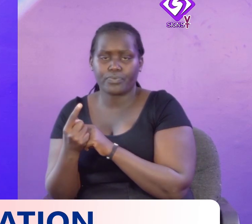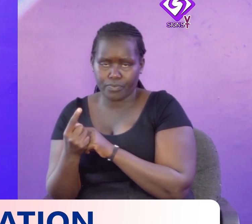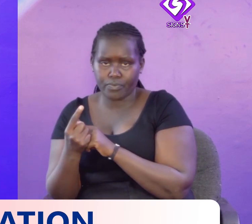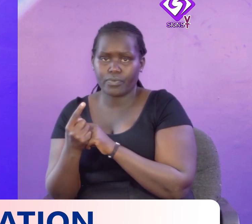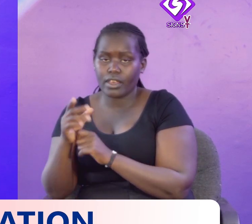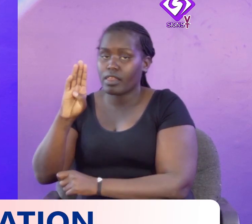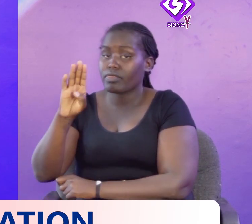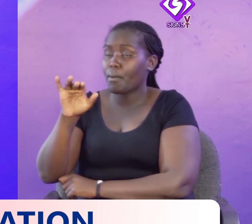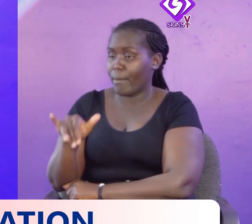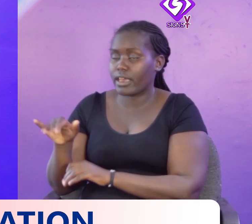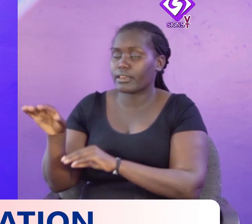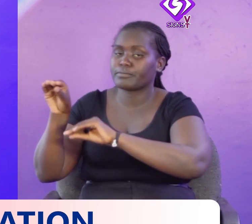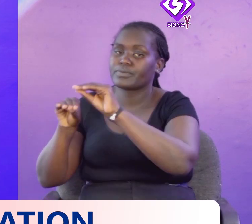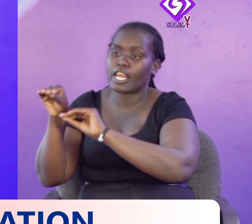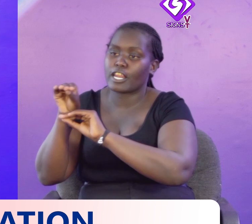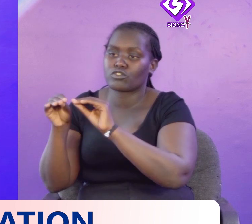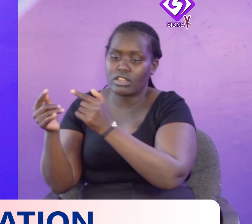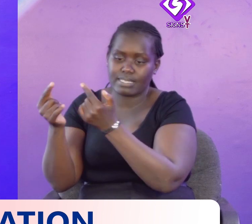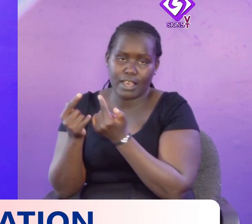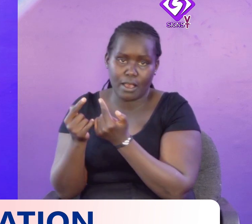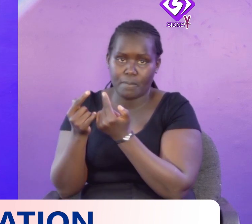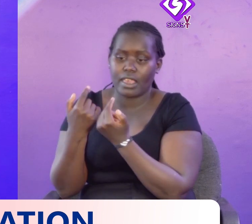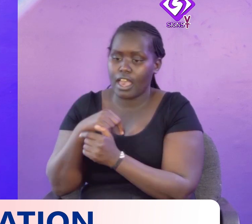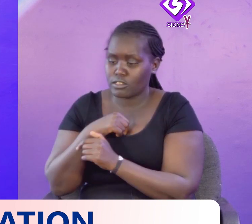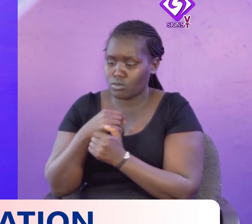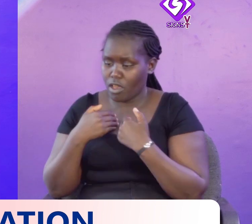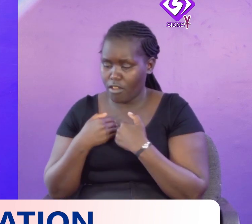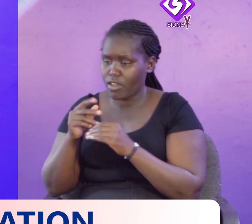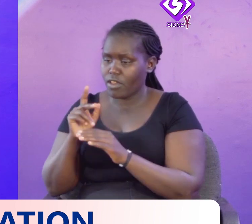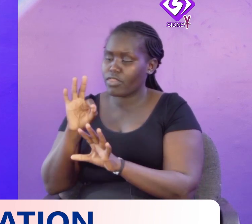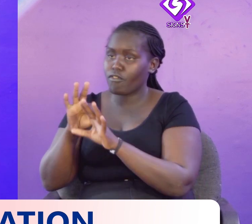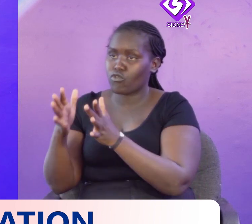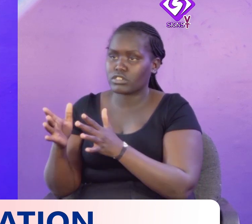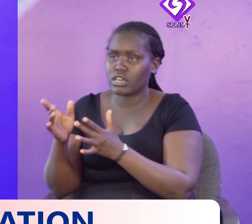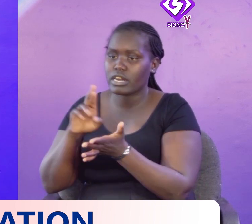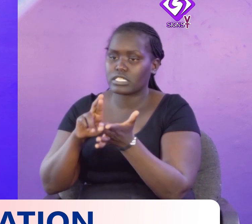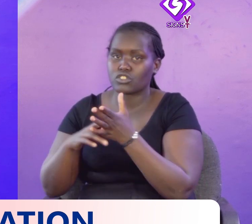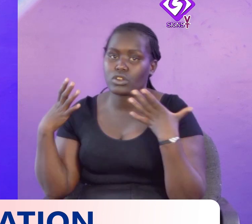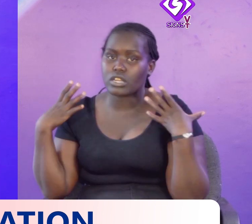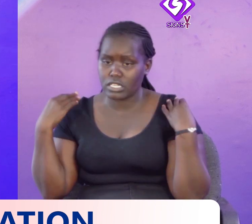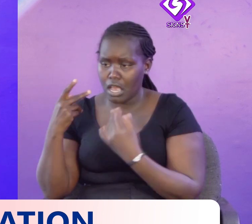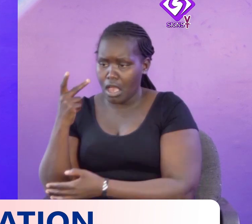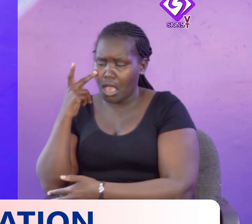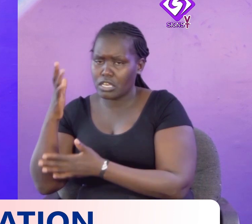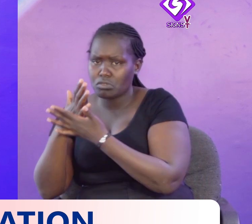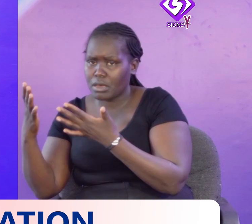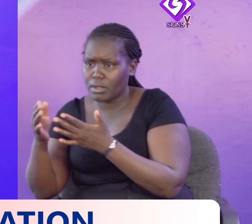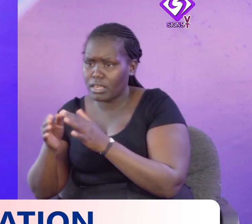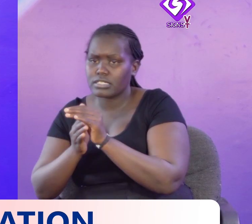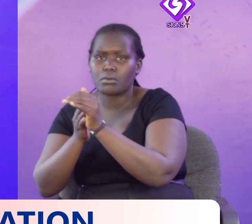by-election. Yeah, the by-elections coming. We have the voter registration exercise. I saw something by some leaders,